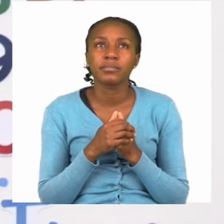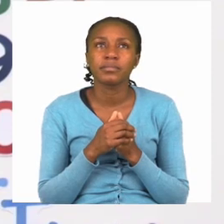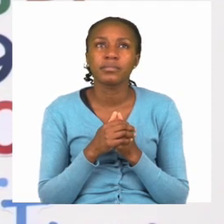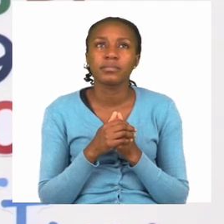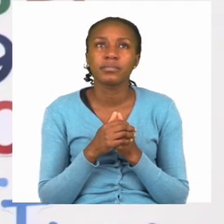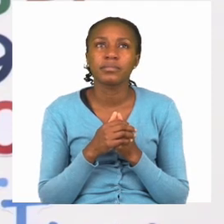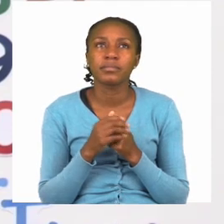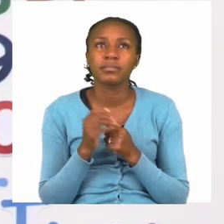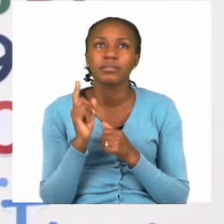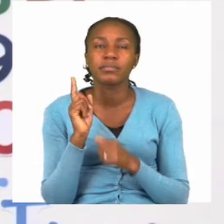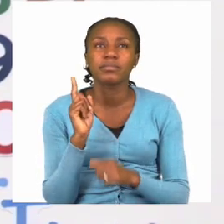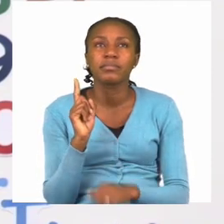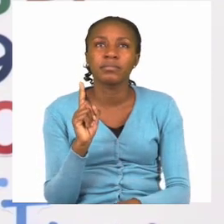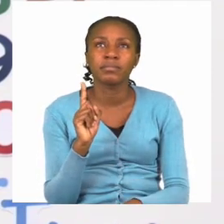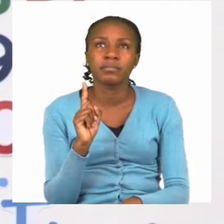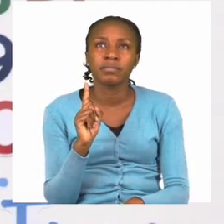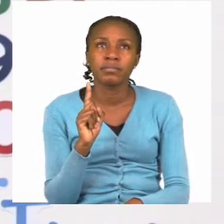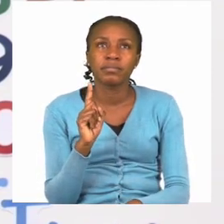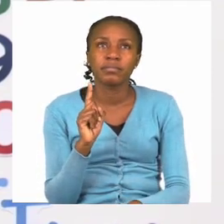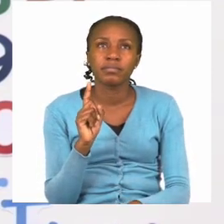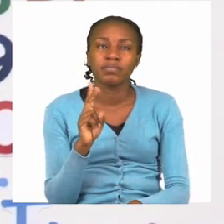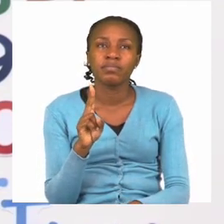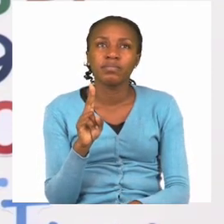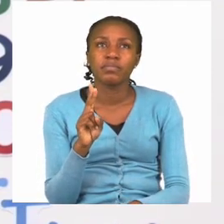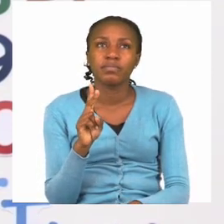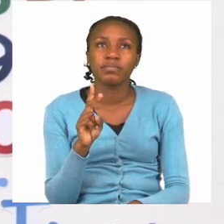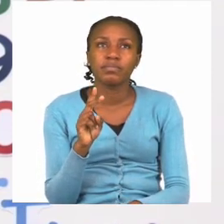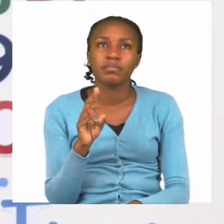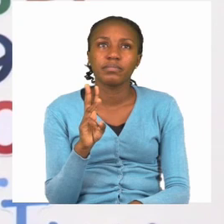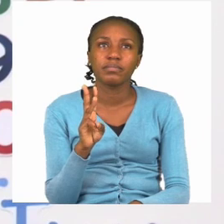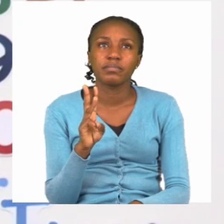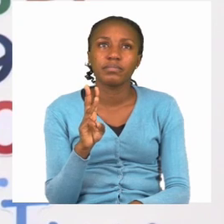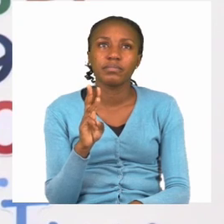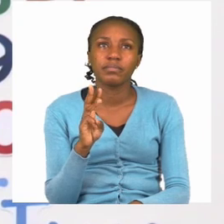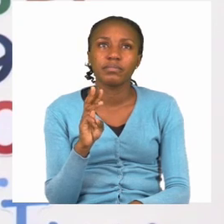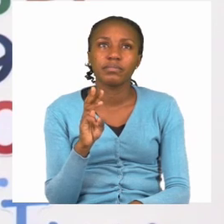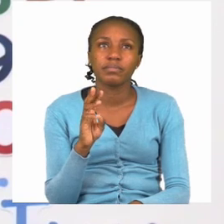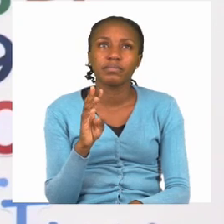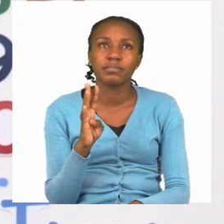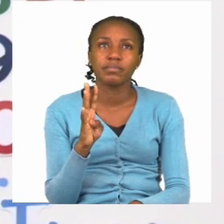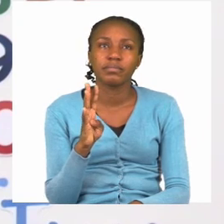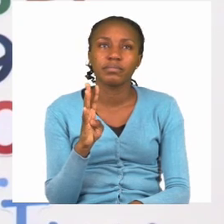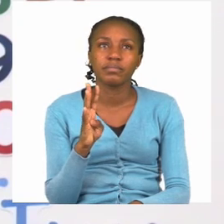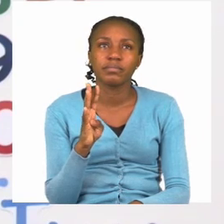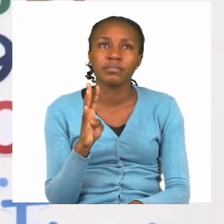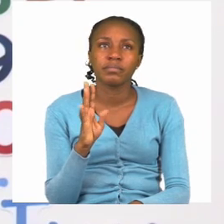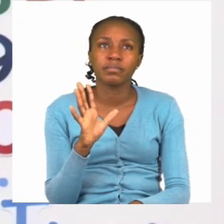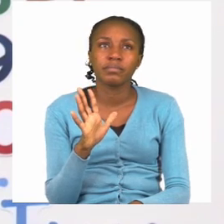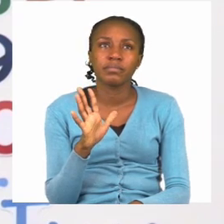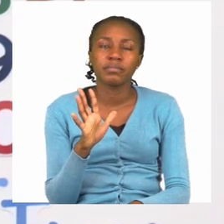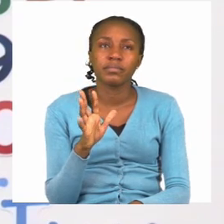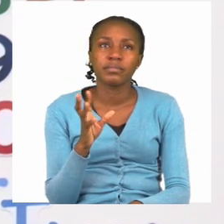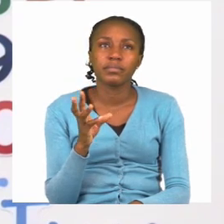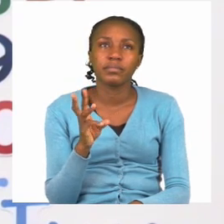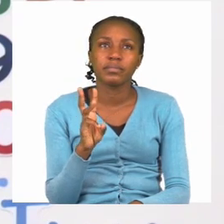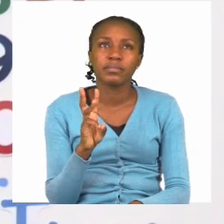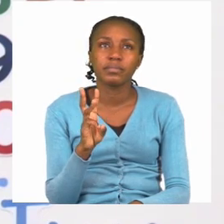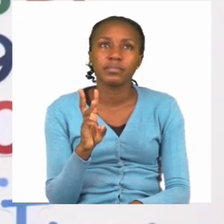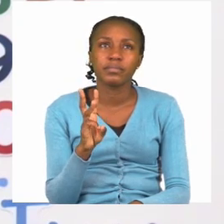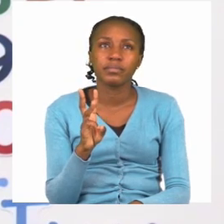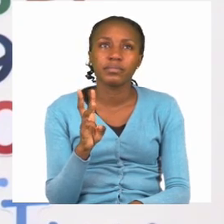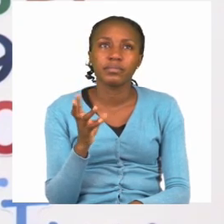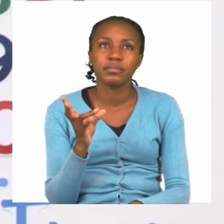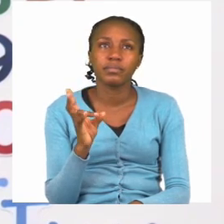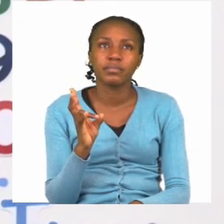go. So I have 1, 2, 3, 4, 5,